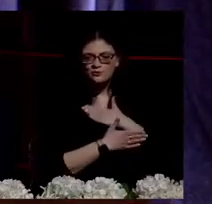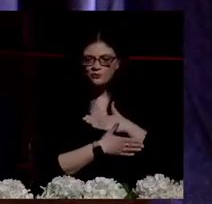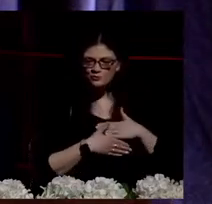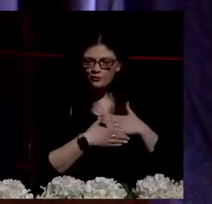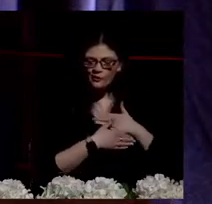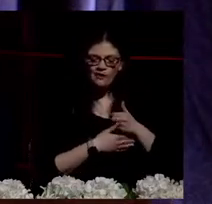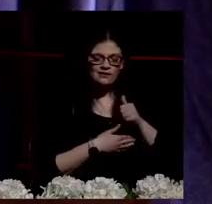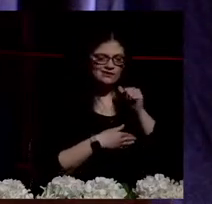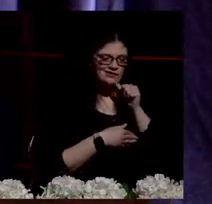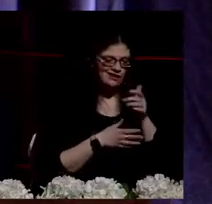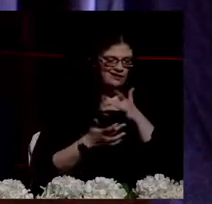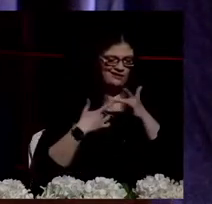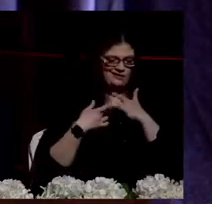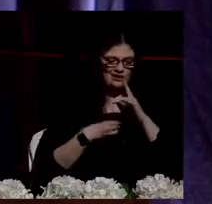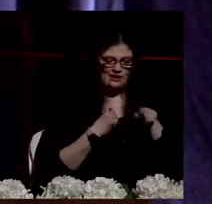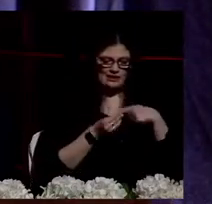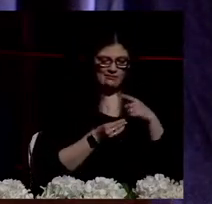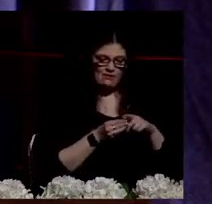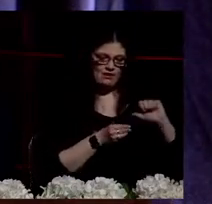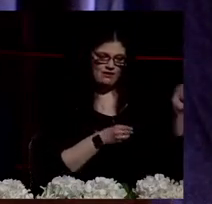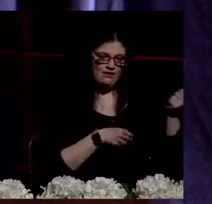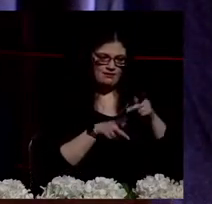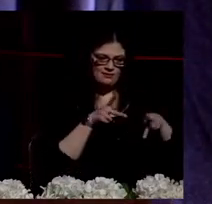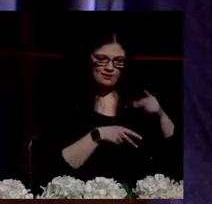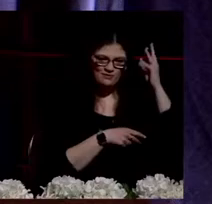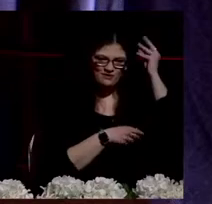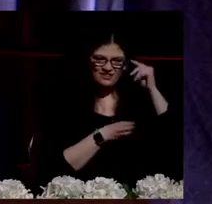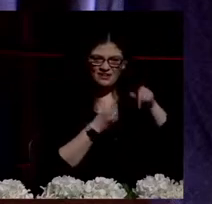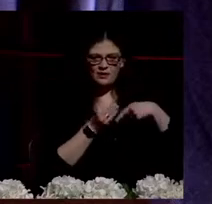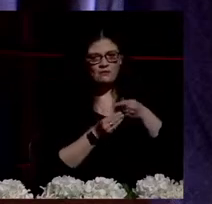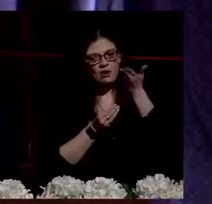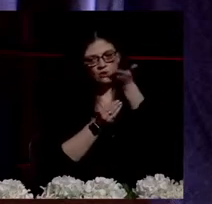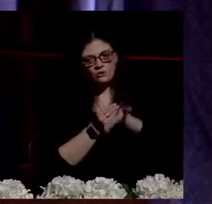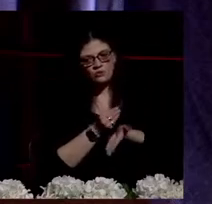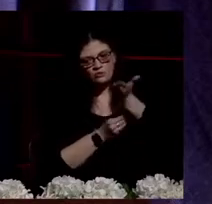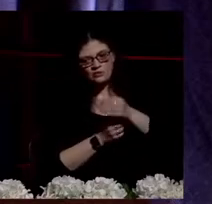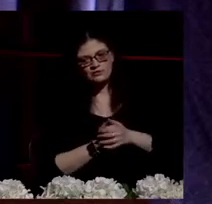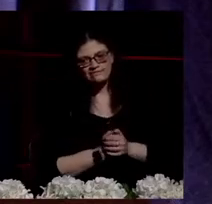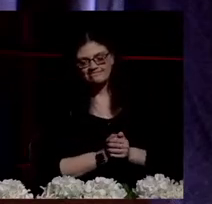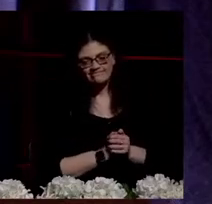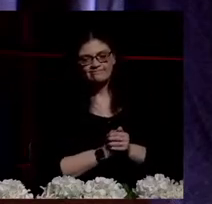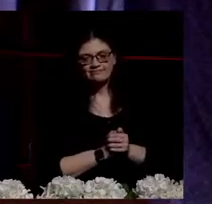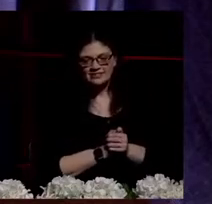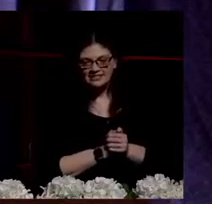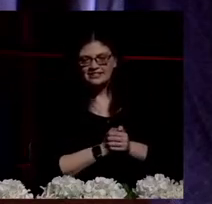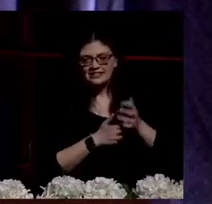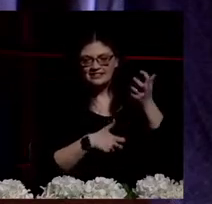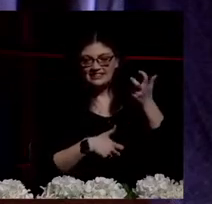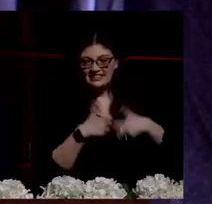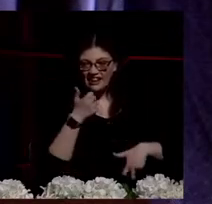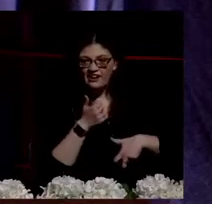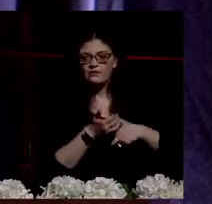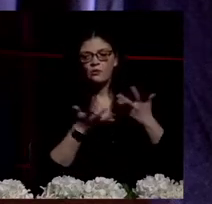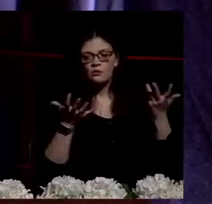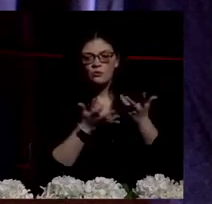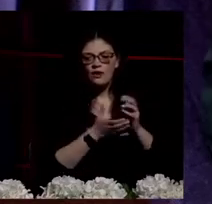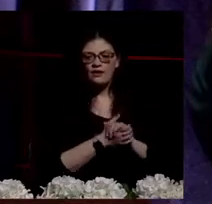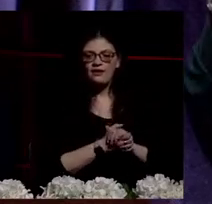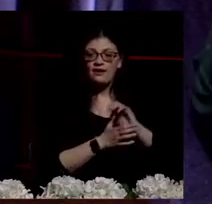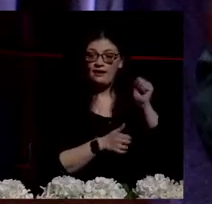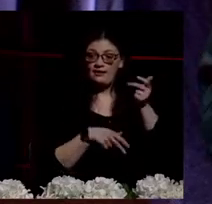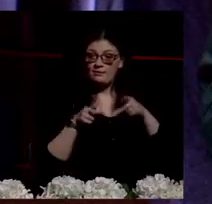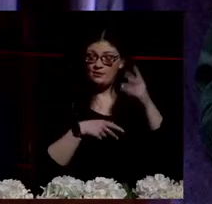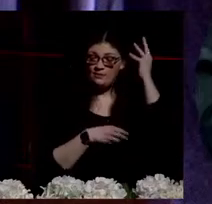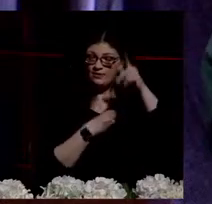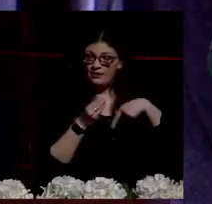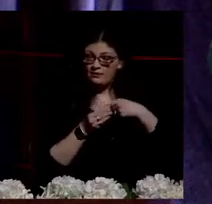worry about what other people think about you. The hard truth is that almost no one ever thinks about you. That's